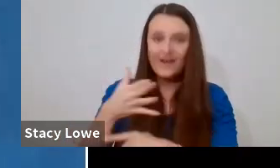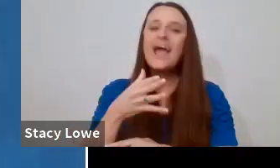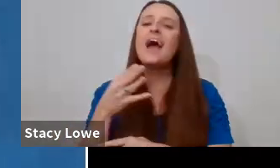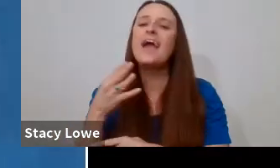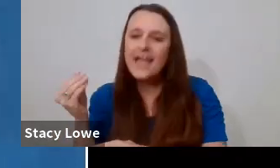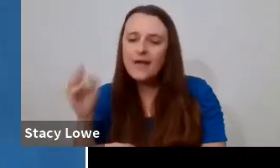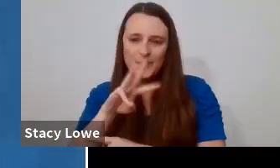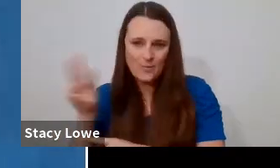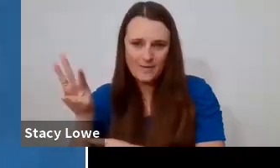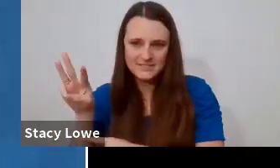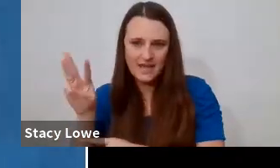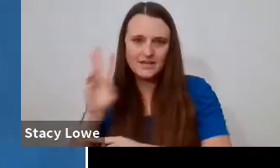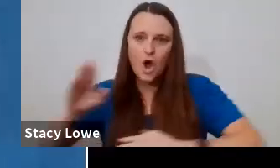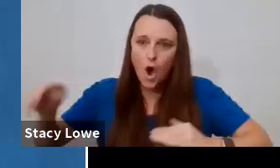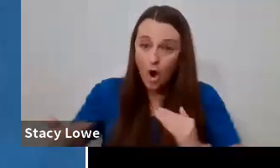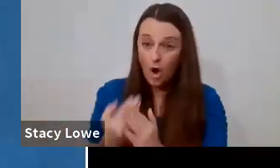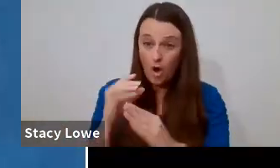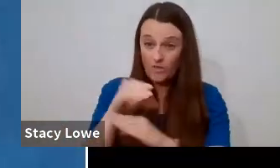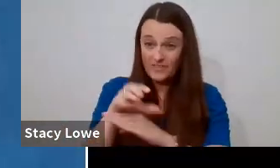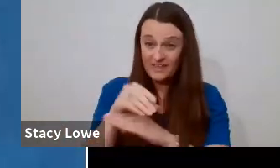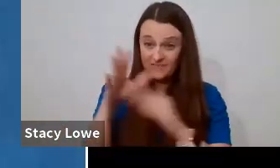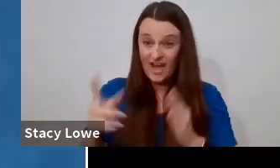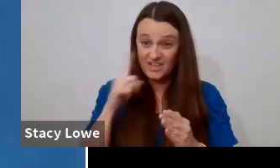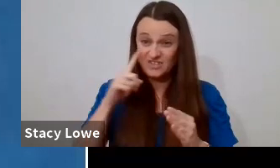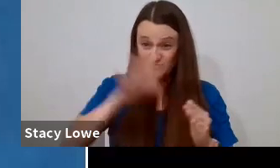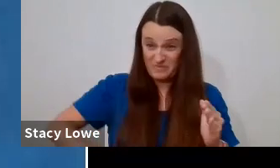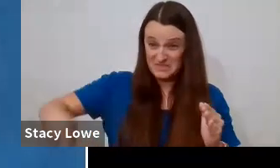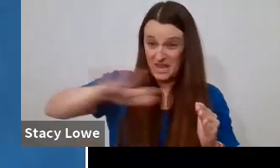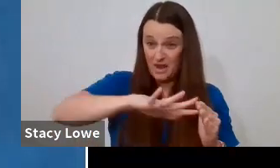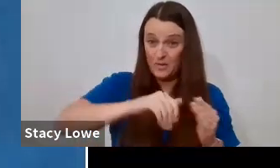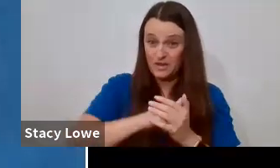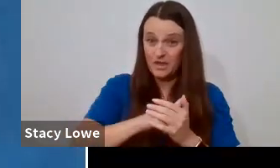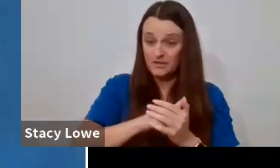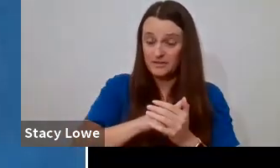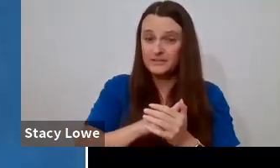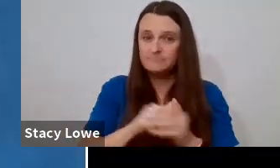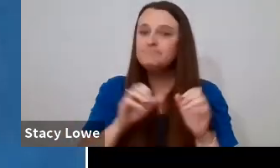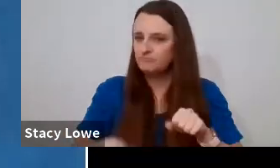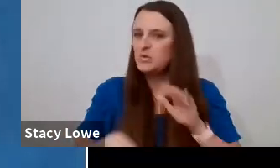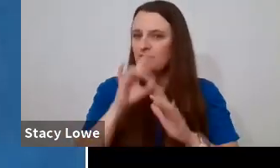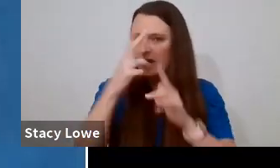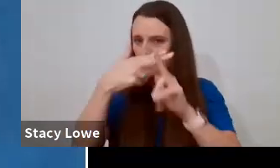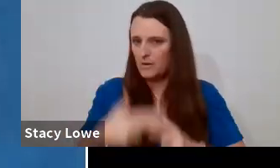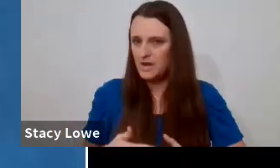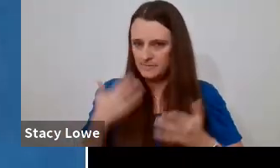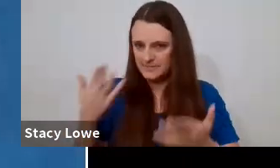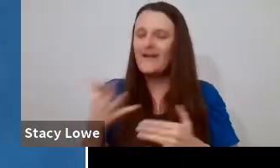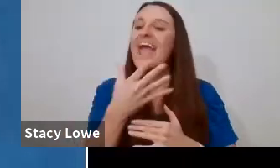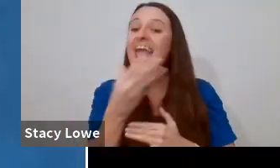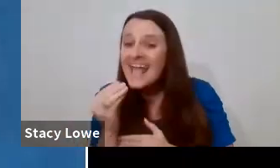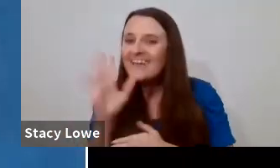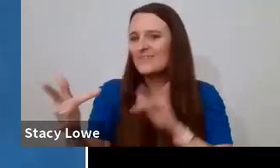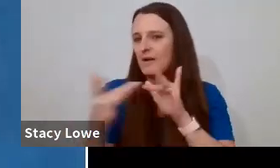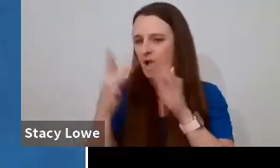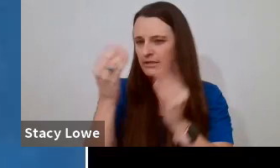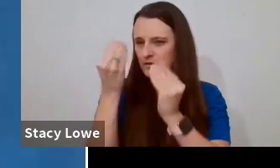can find every advisor throughout Southampton Roads, Northampton County, and their contact